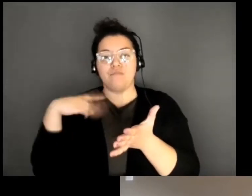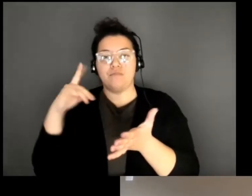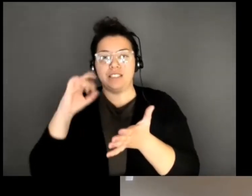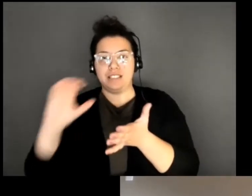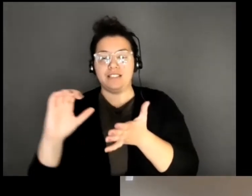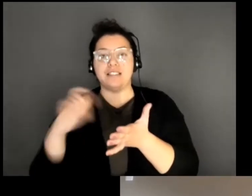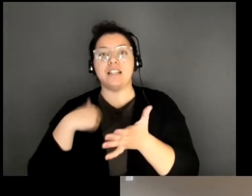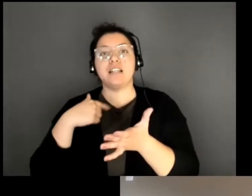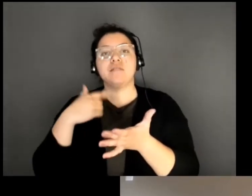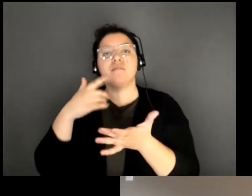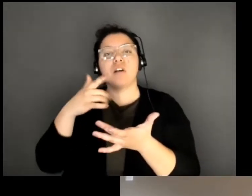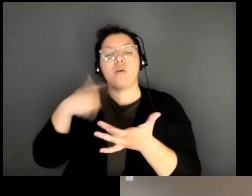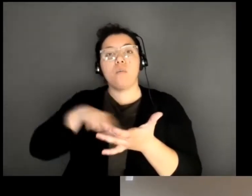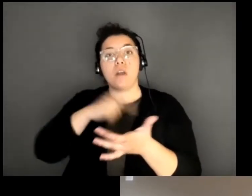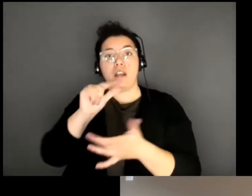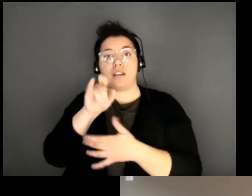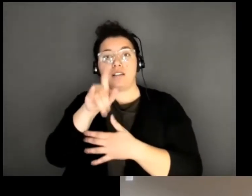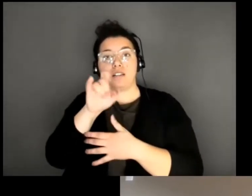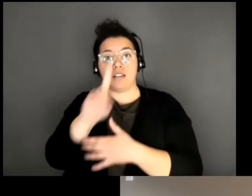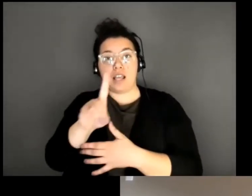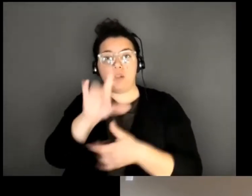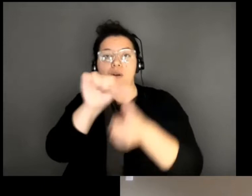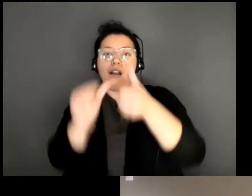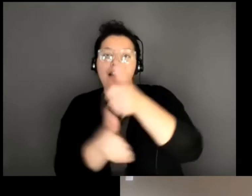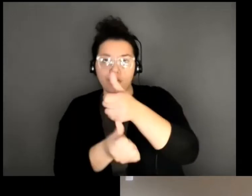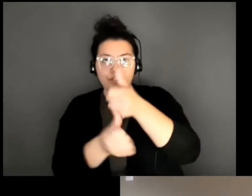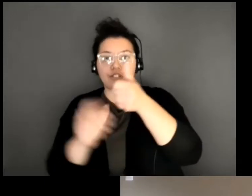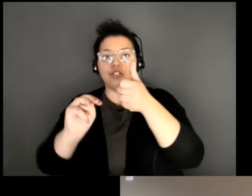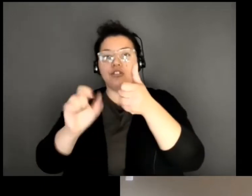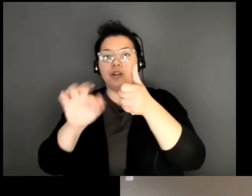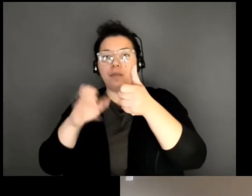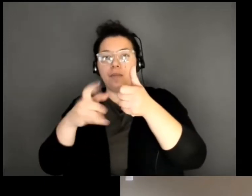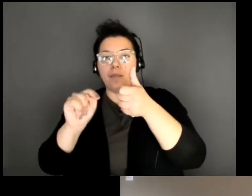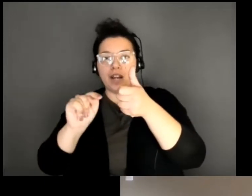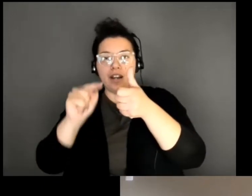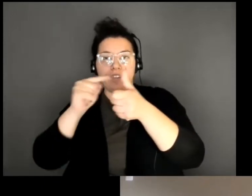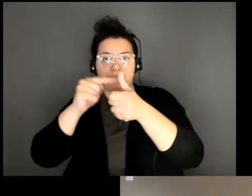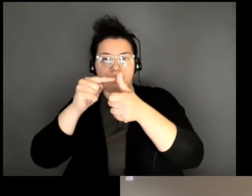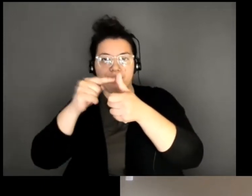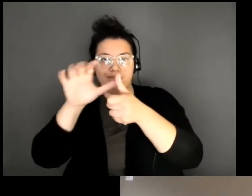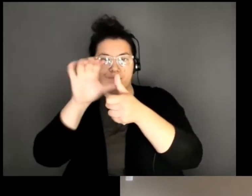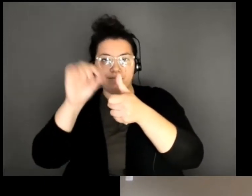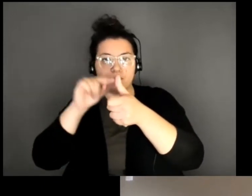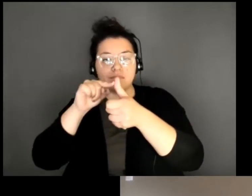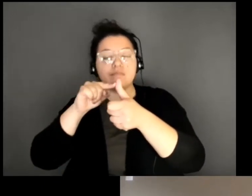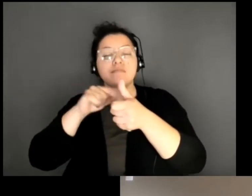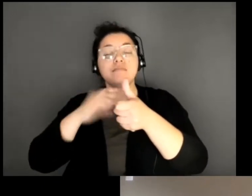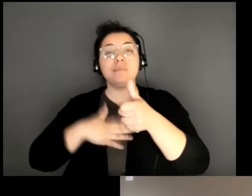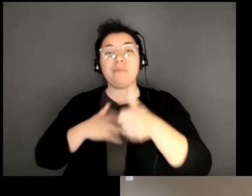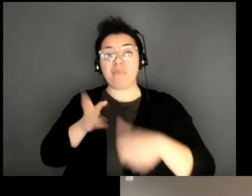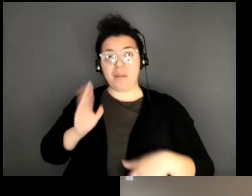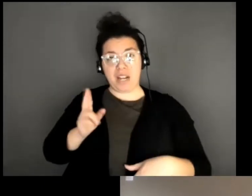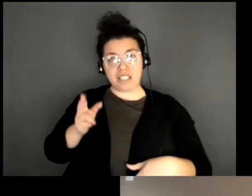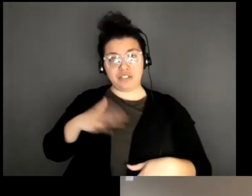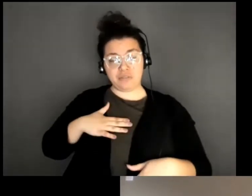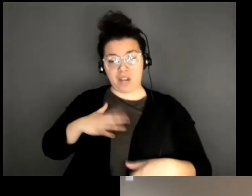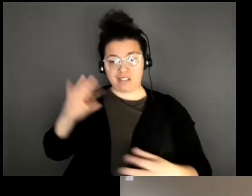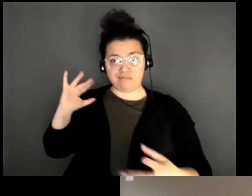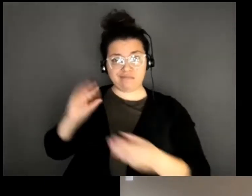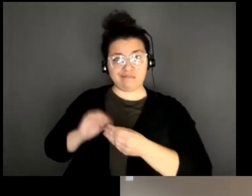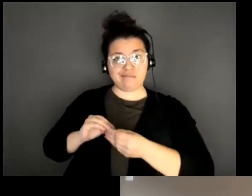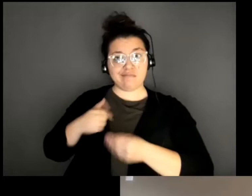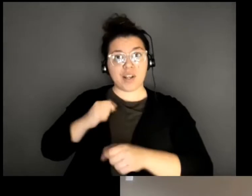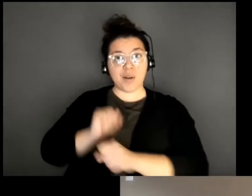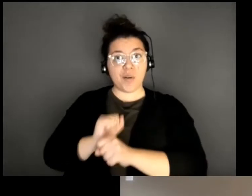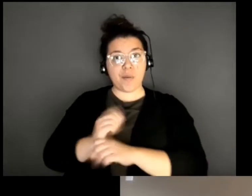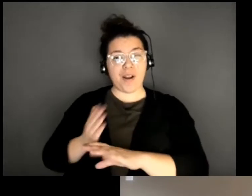family of brands, so very happy to be here today. My history, to keep it short, I've got over 20 years in